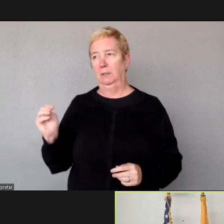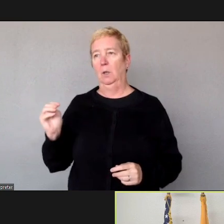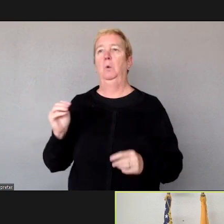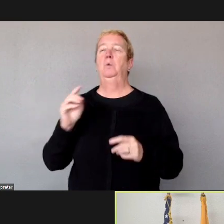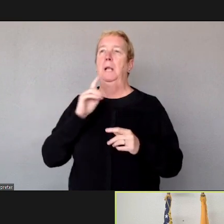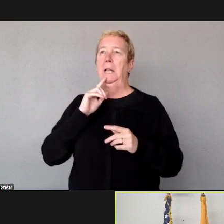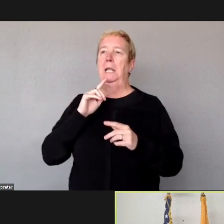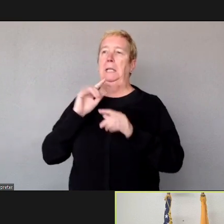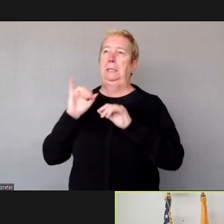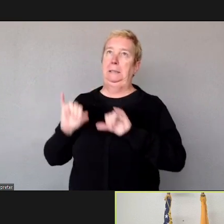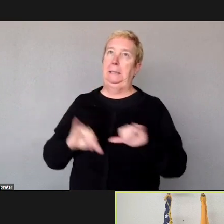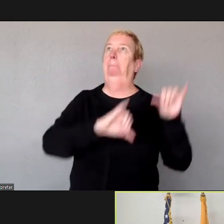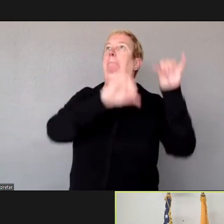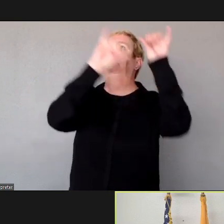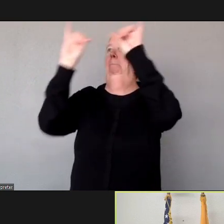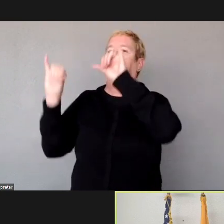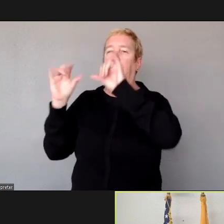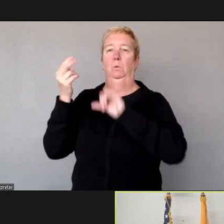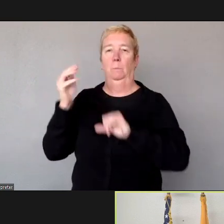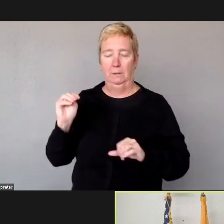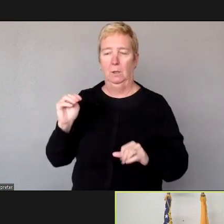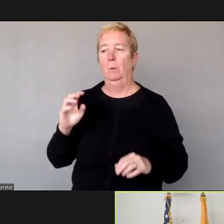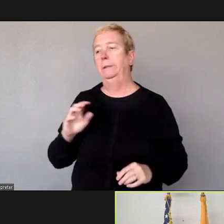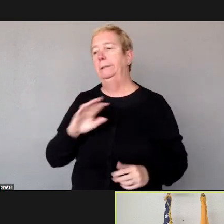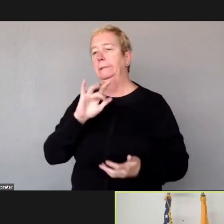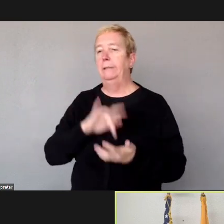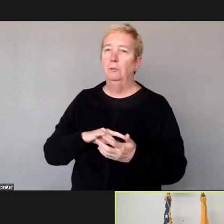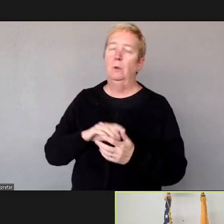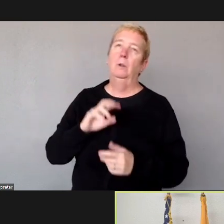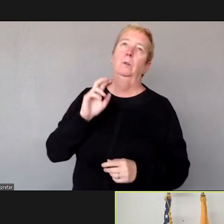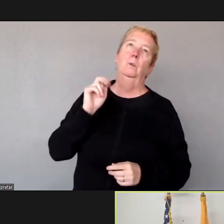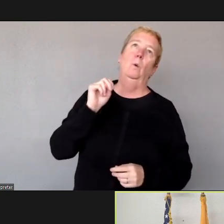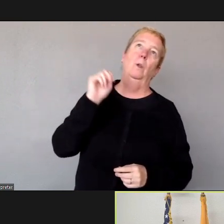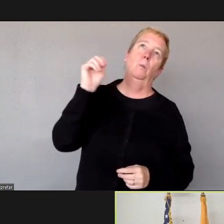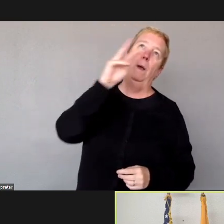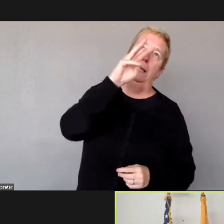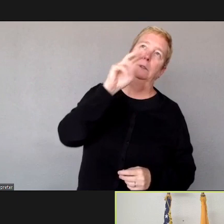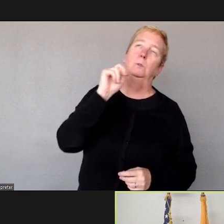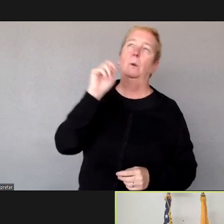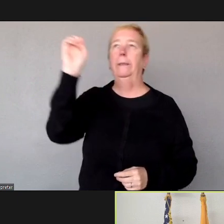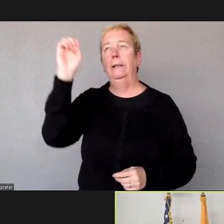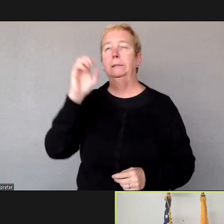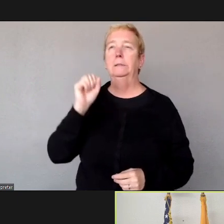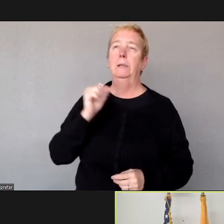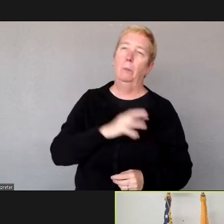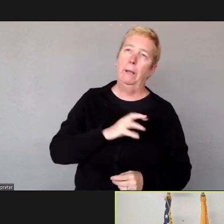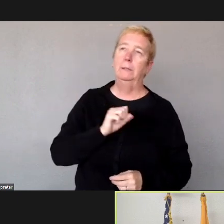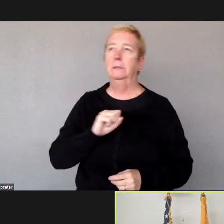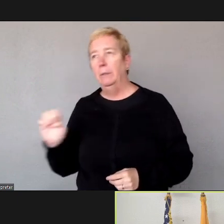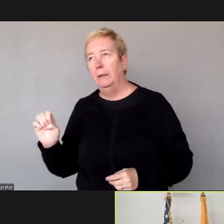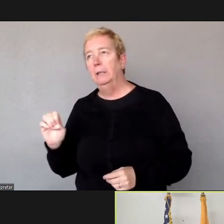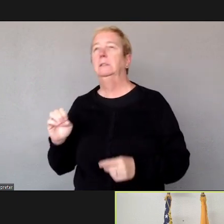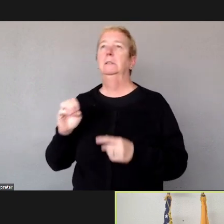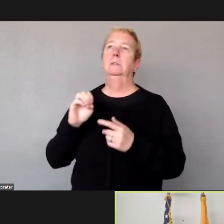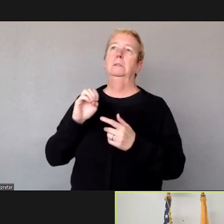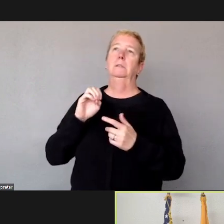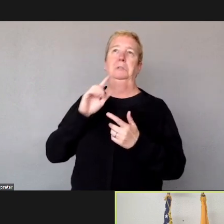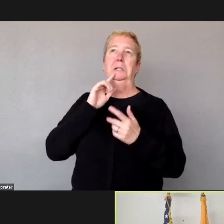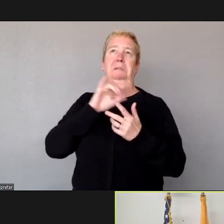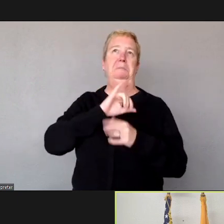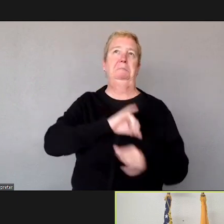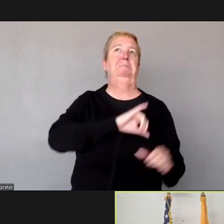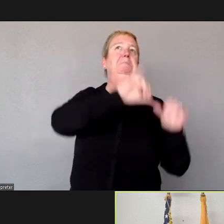and we look at central, northeast, northwest, southeast, southwest. And so I am pulling this